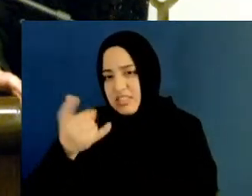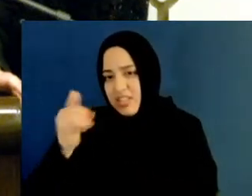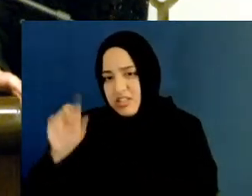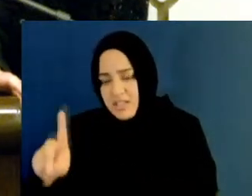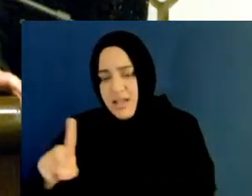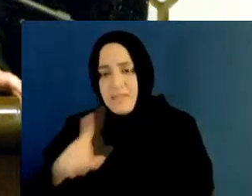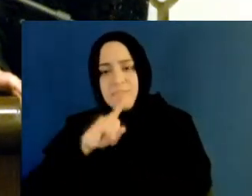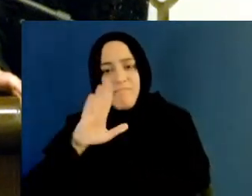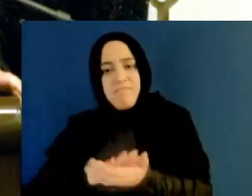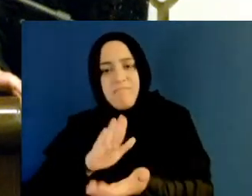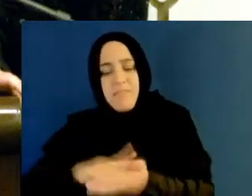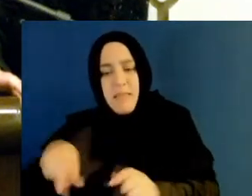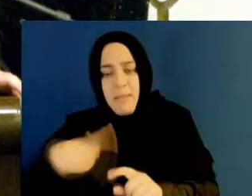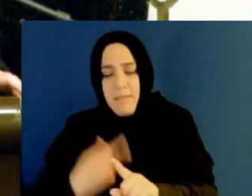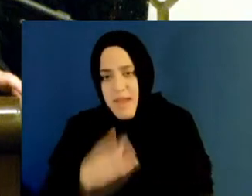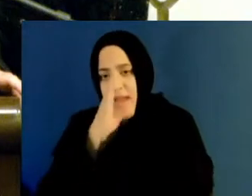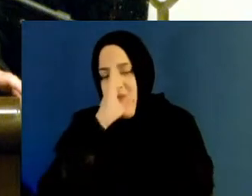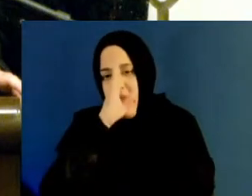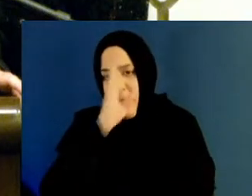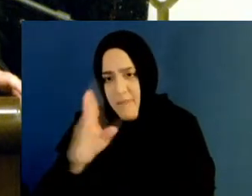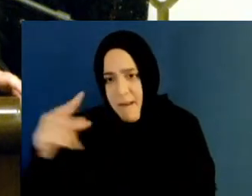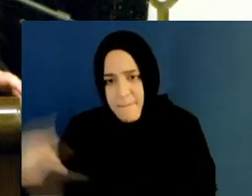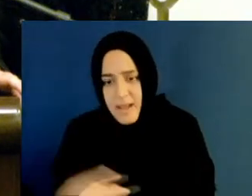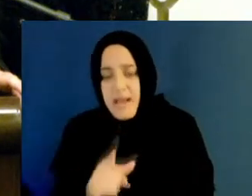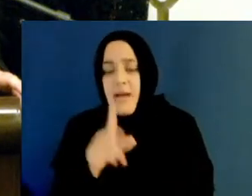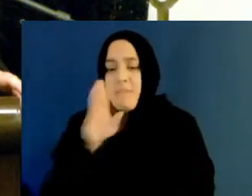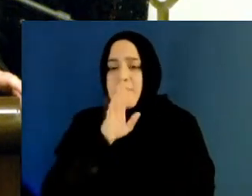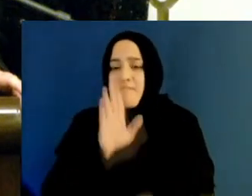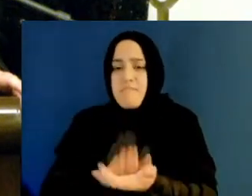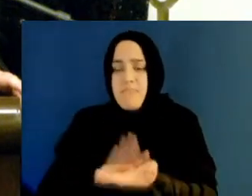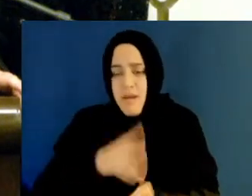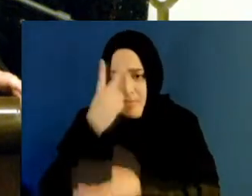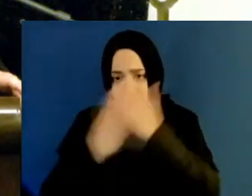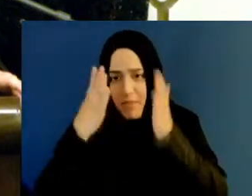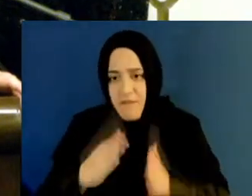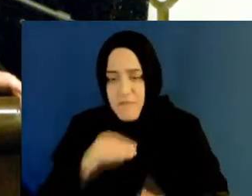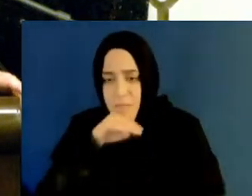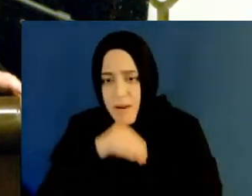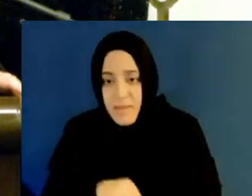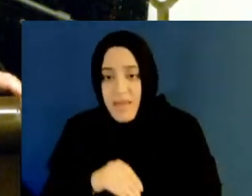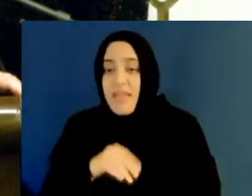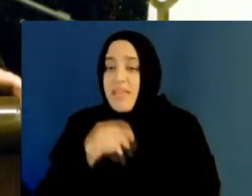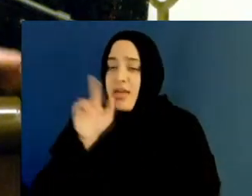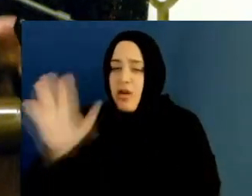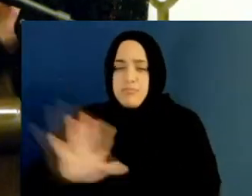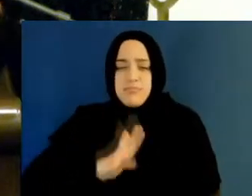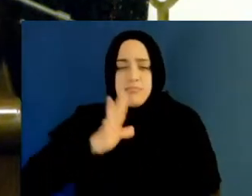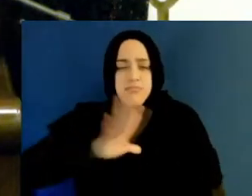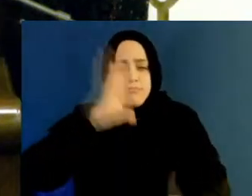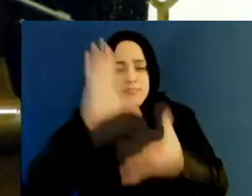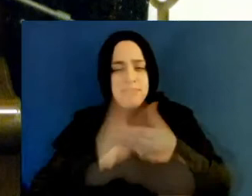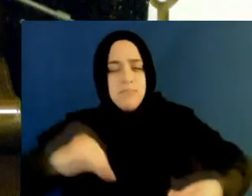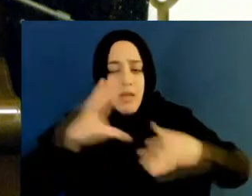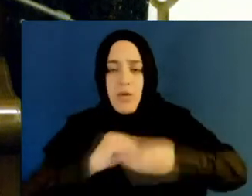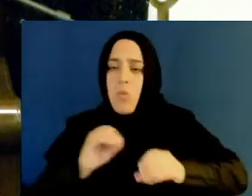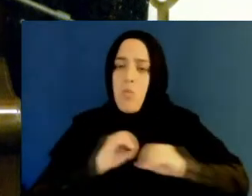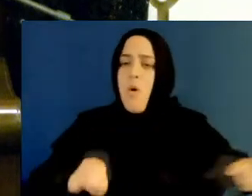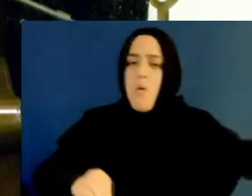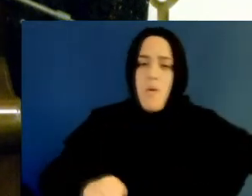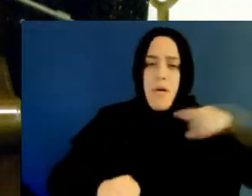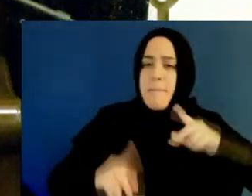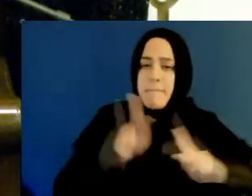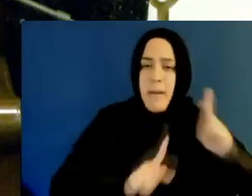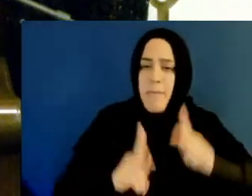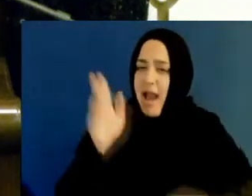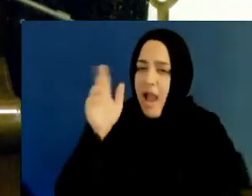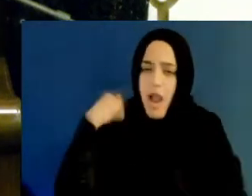so eloquent no Shami had ever heard such a description. This is where Imam Sajjad